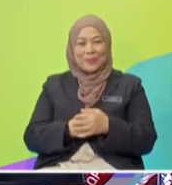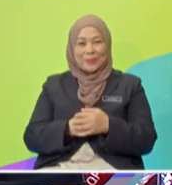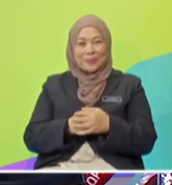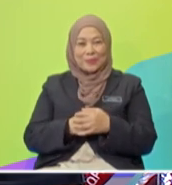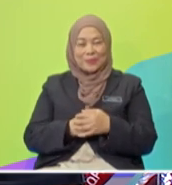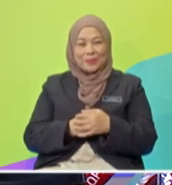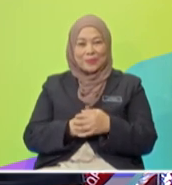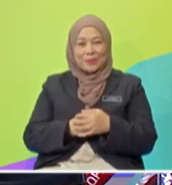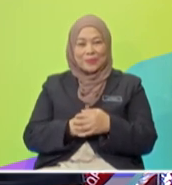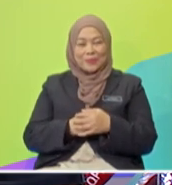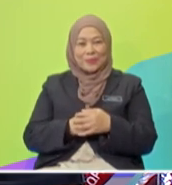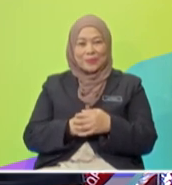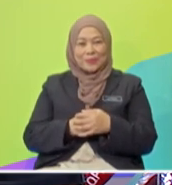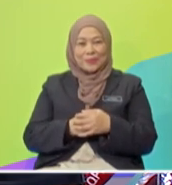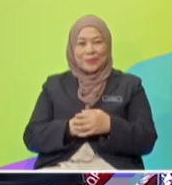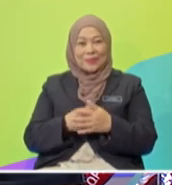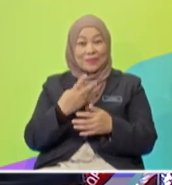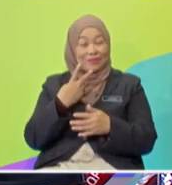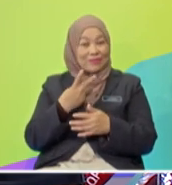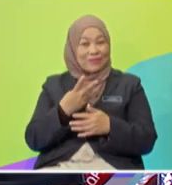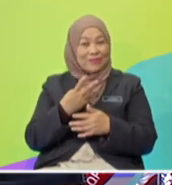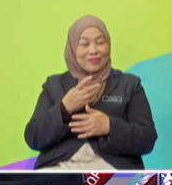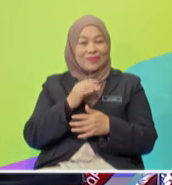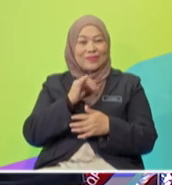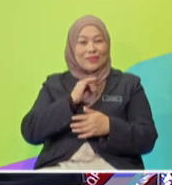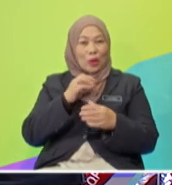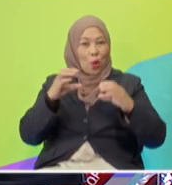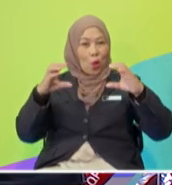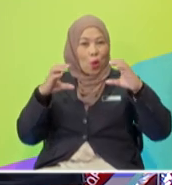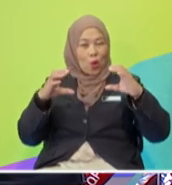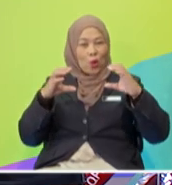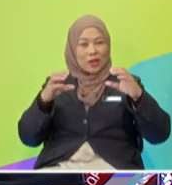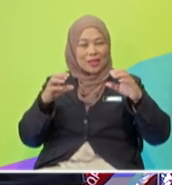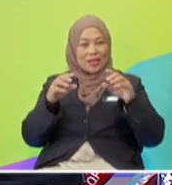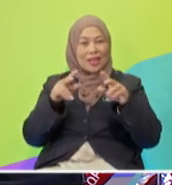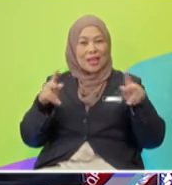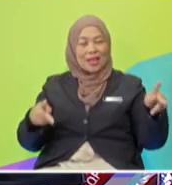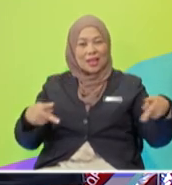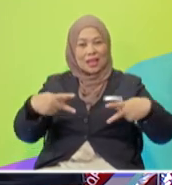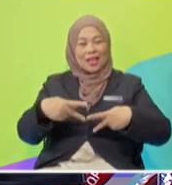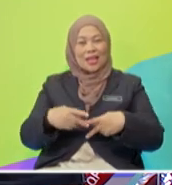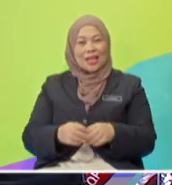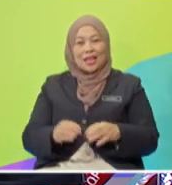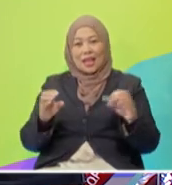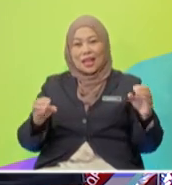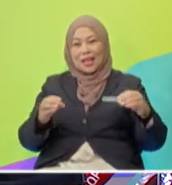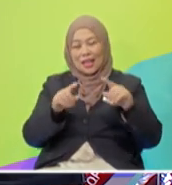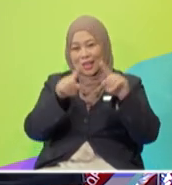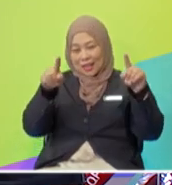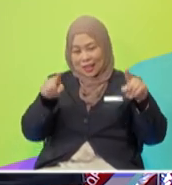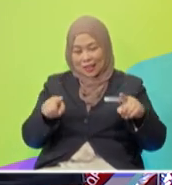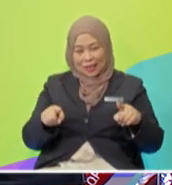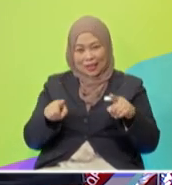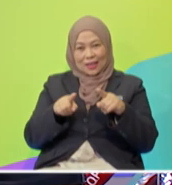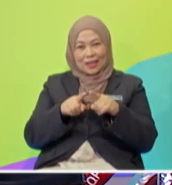be holding a card and I won't show you. Okay. Okay, and I will describe the picture of the